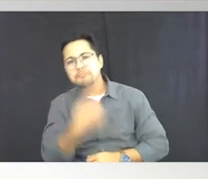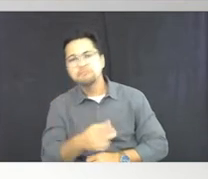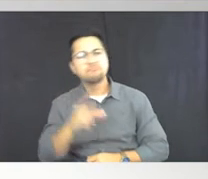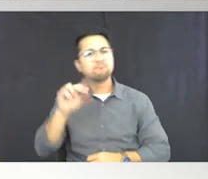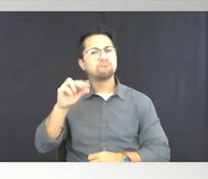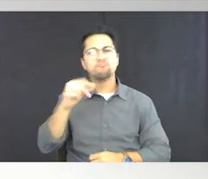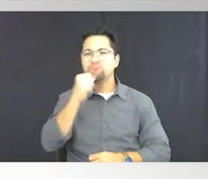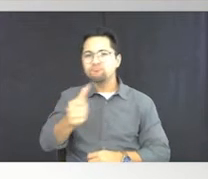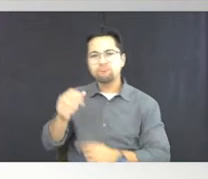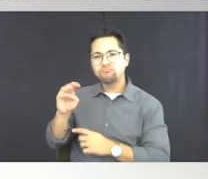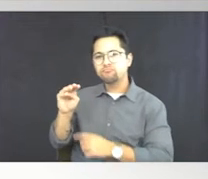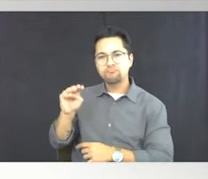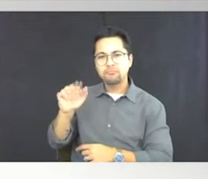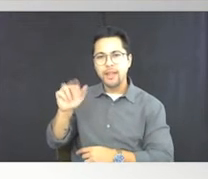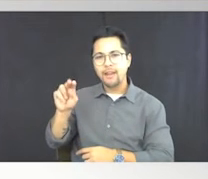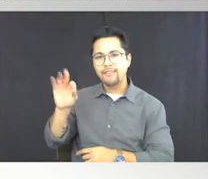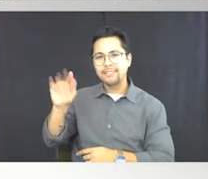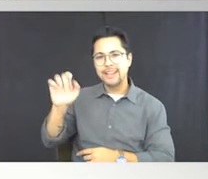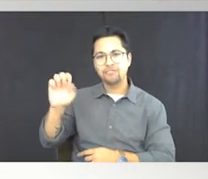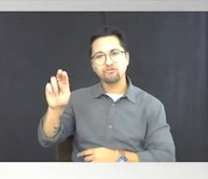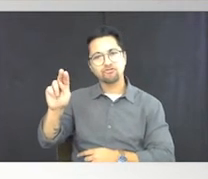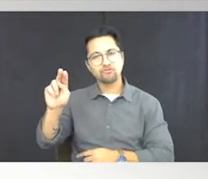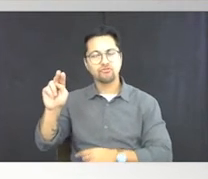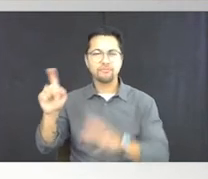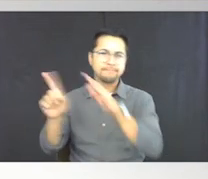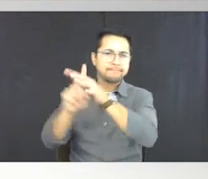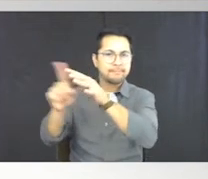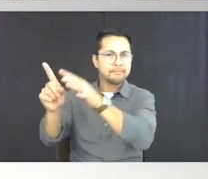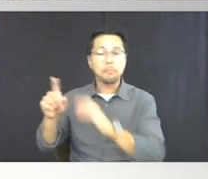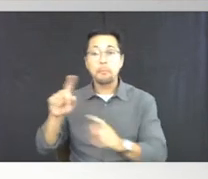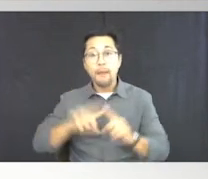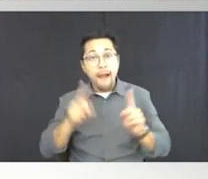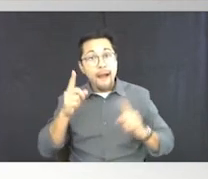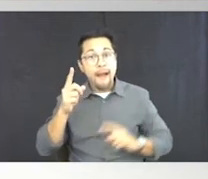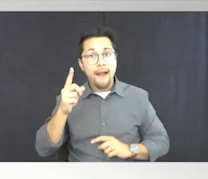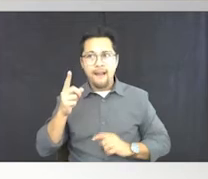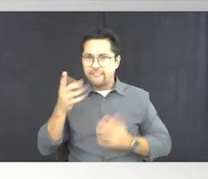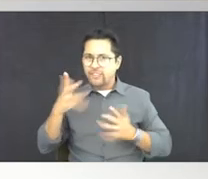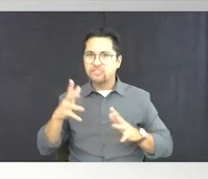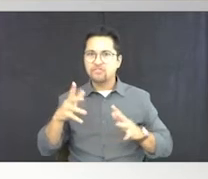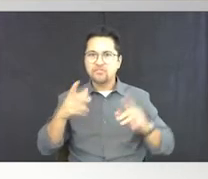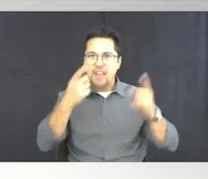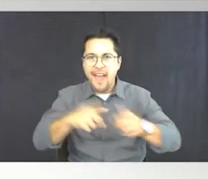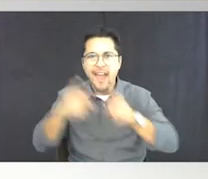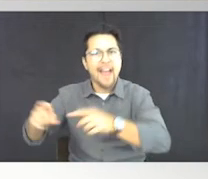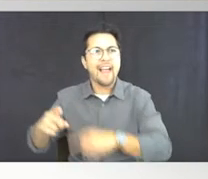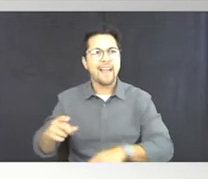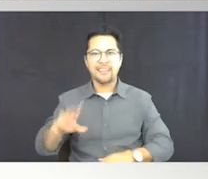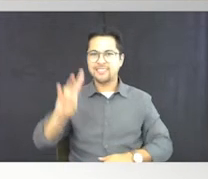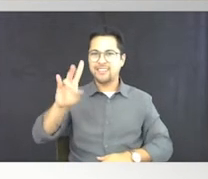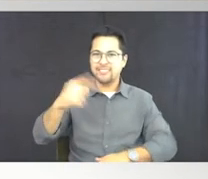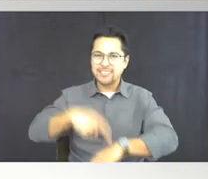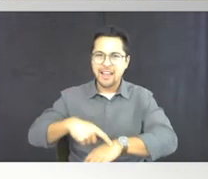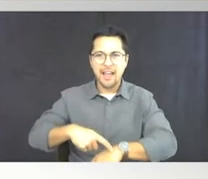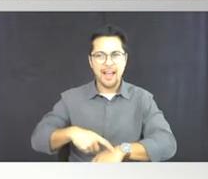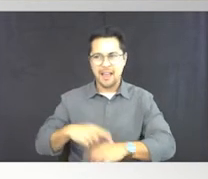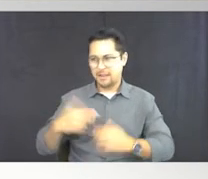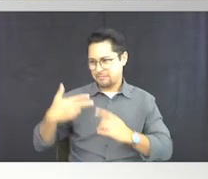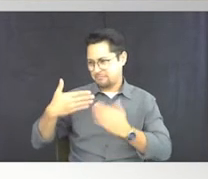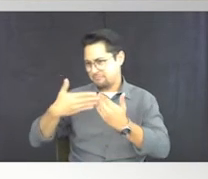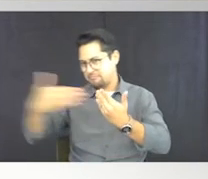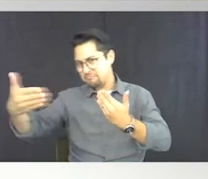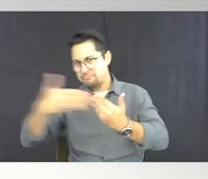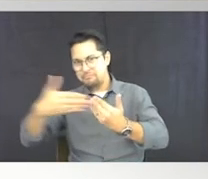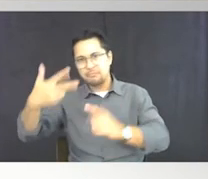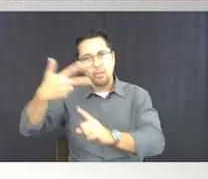not a manifestation, no, it's not a manifestation, but it's happened 7 times within 3 months, it very well